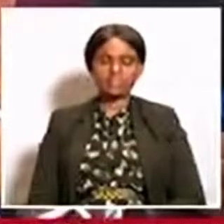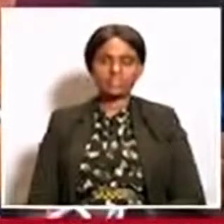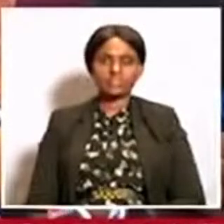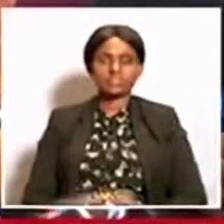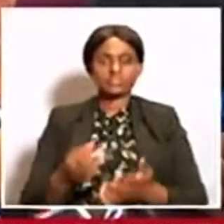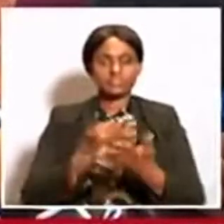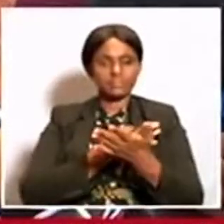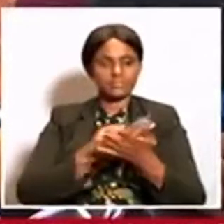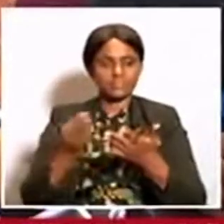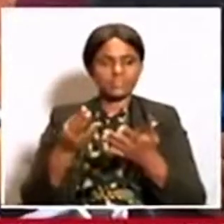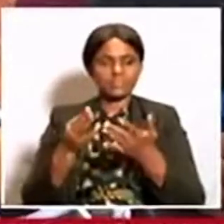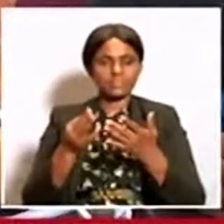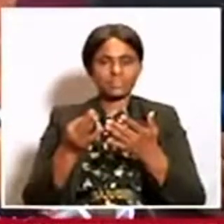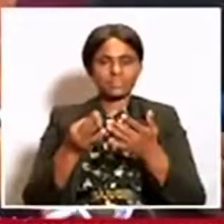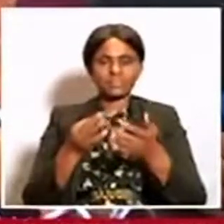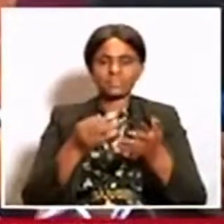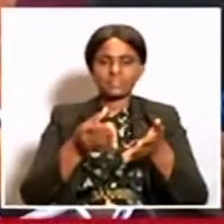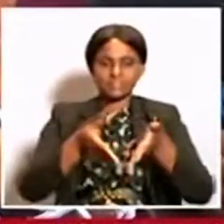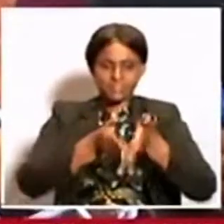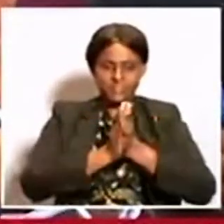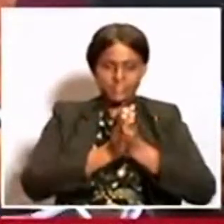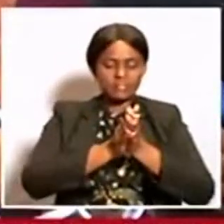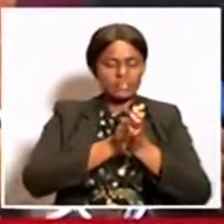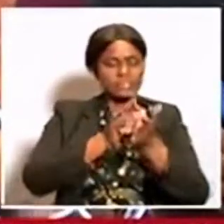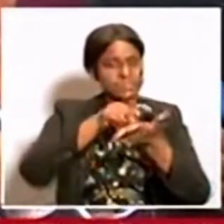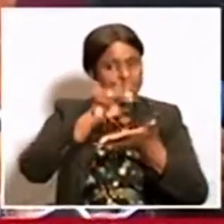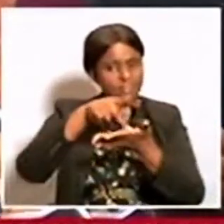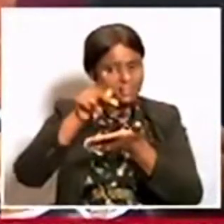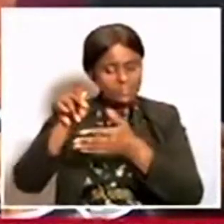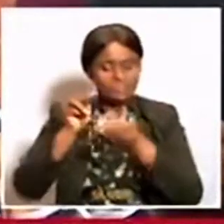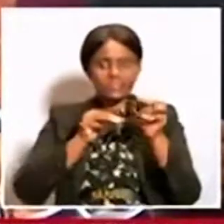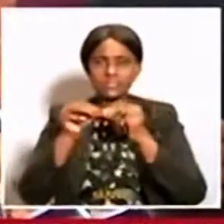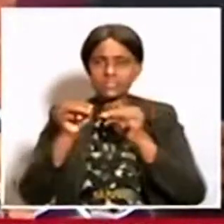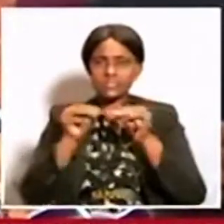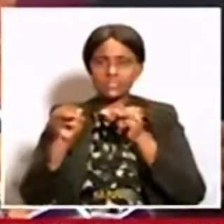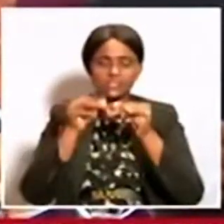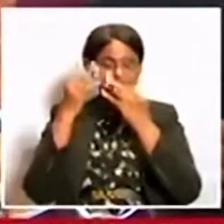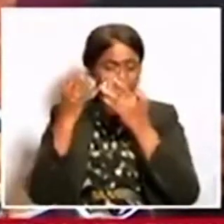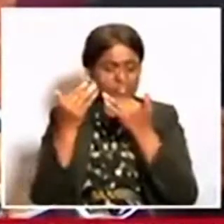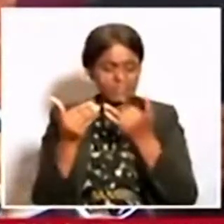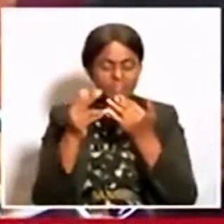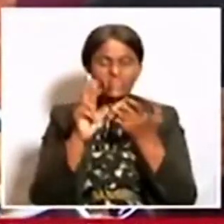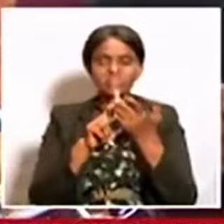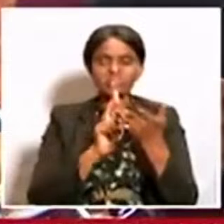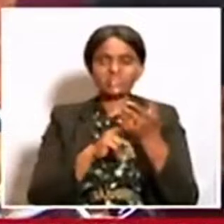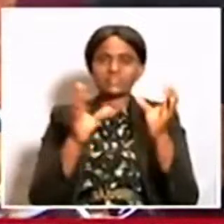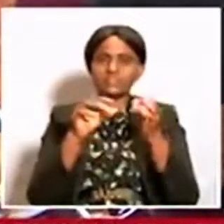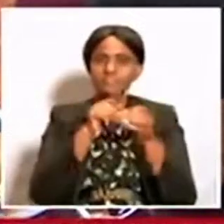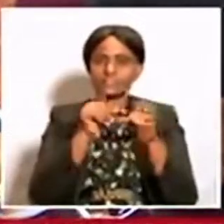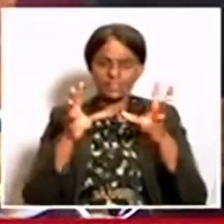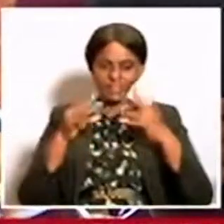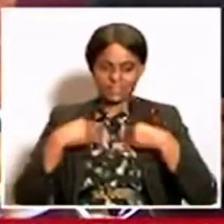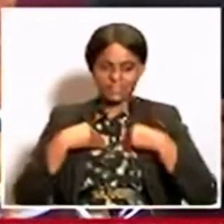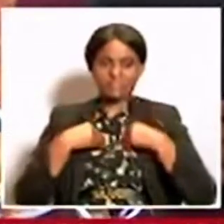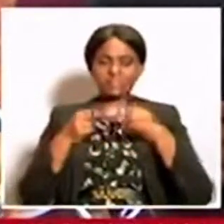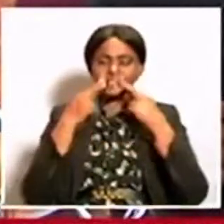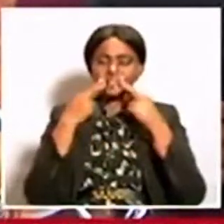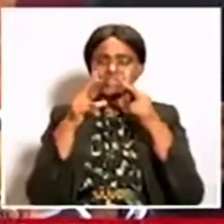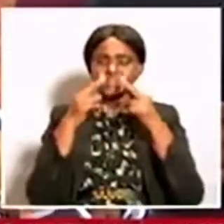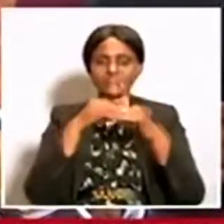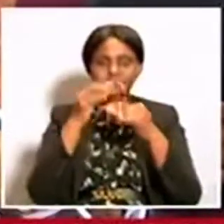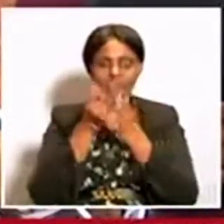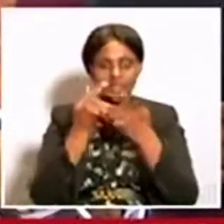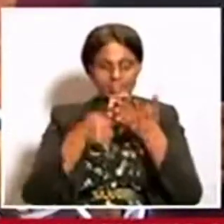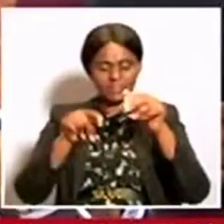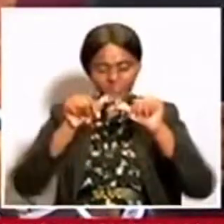Failure to claim adverse payment. Management wishes to report that the Council acknowledges the findings of